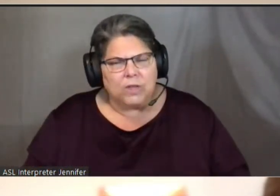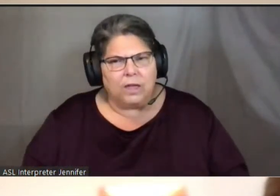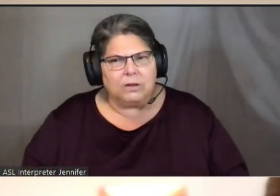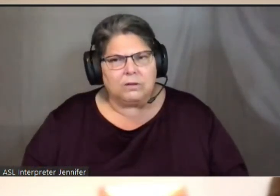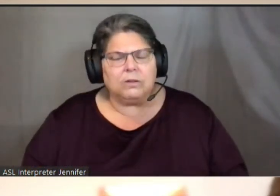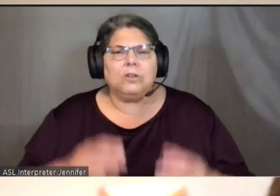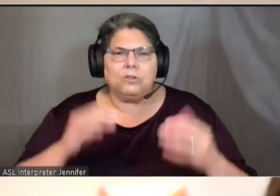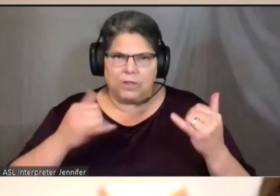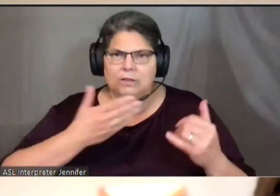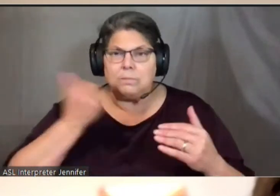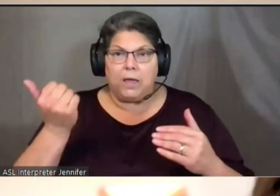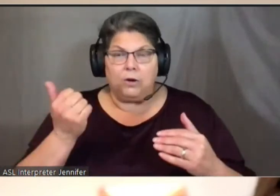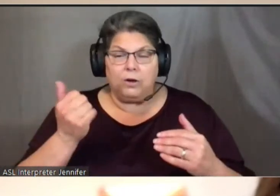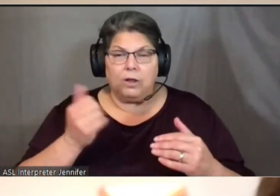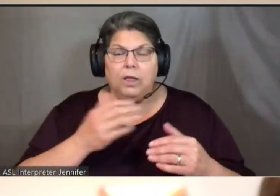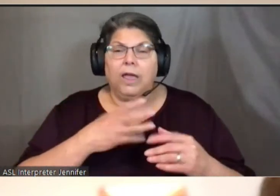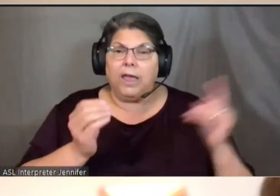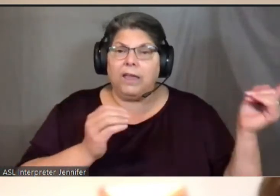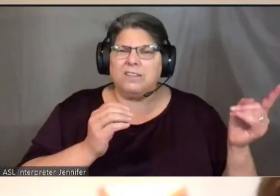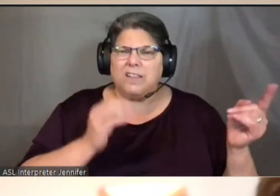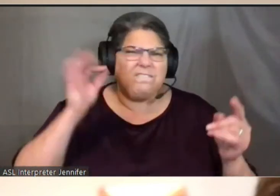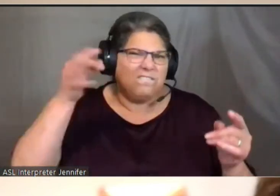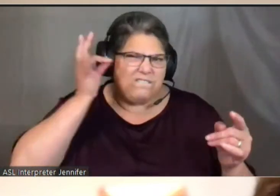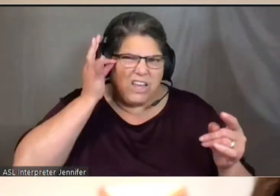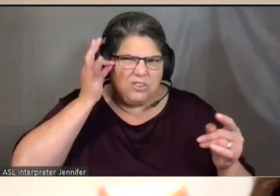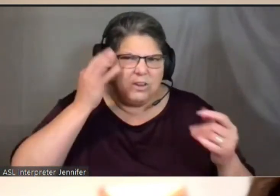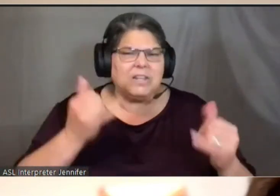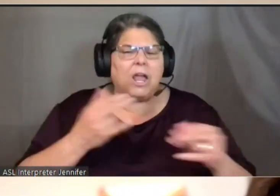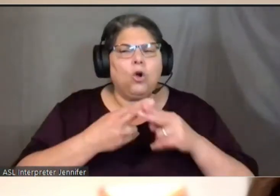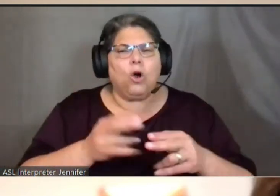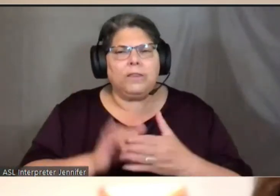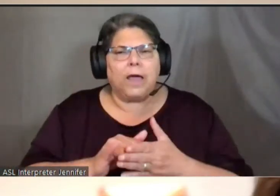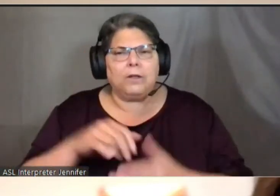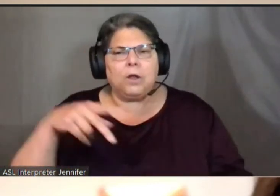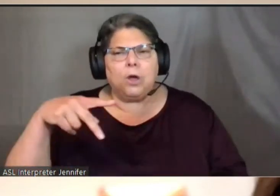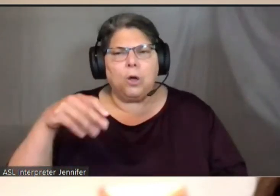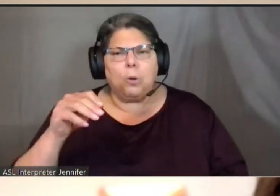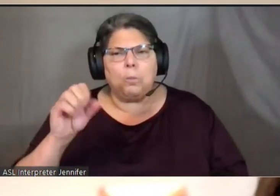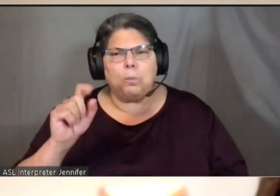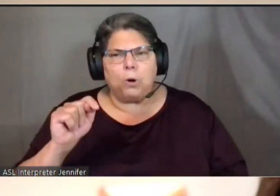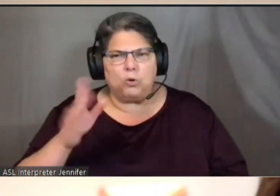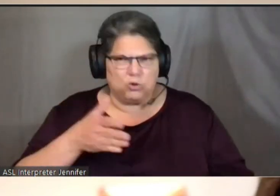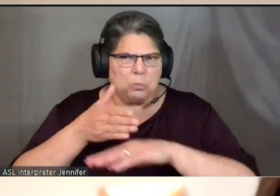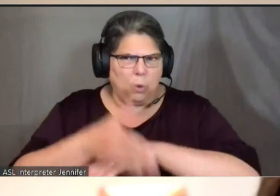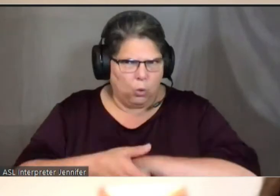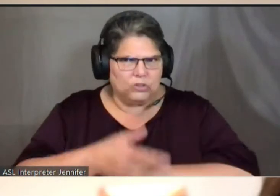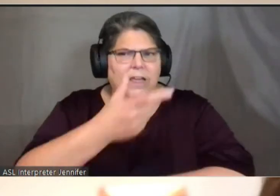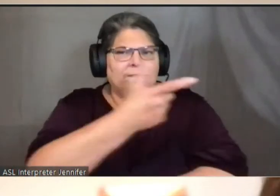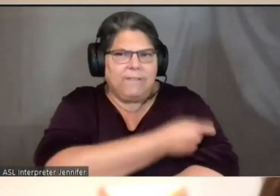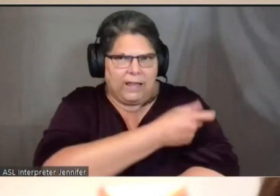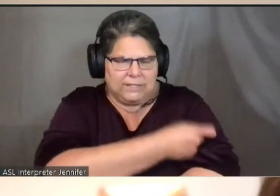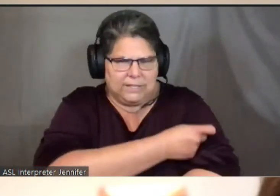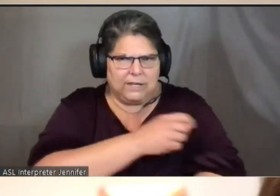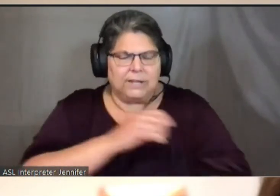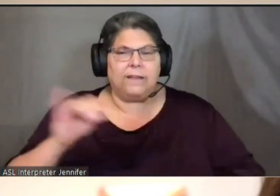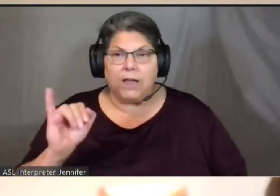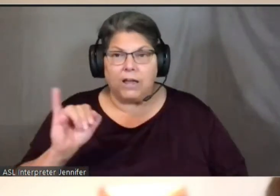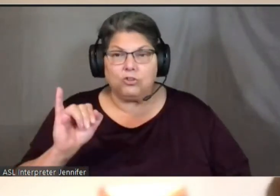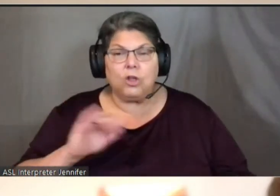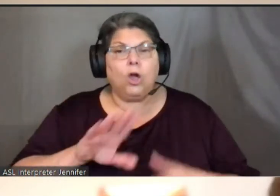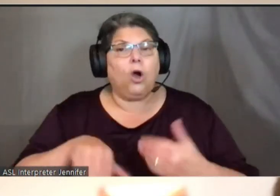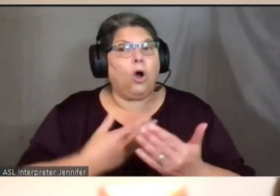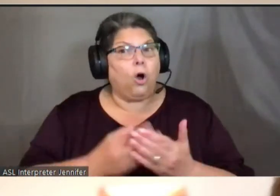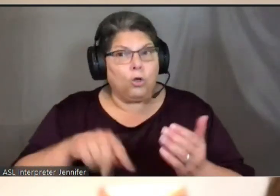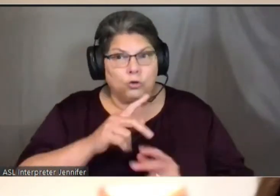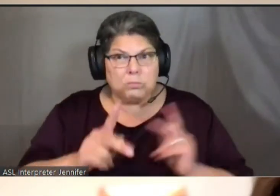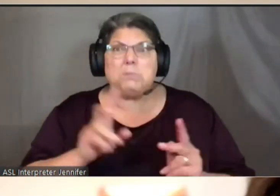now calling these post-vaccine infections. None have needed hospitalization or died. Few have